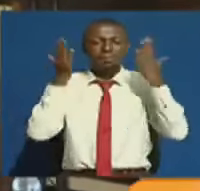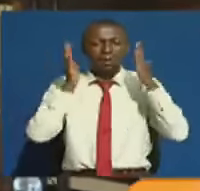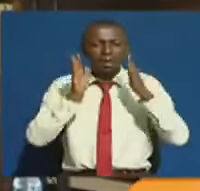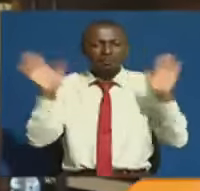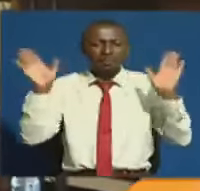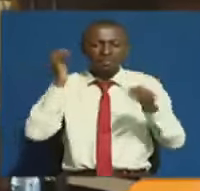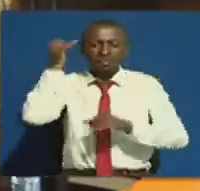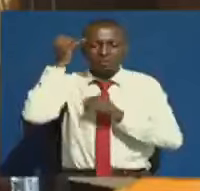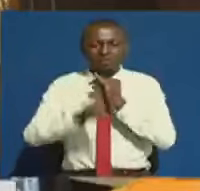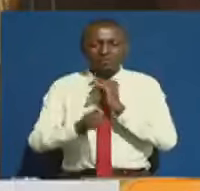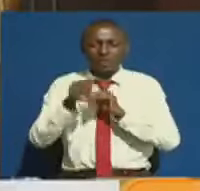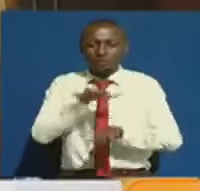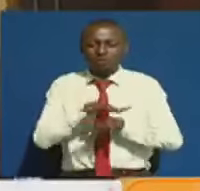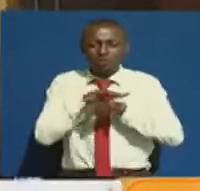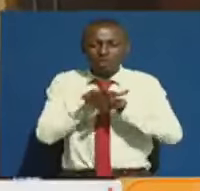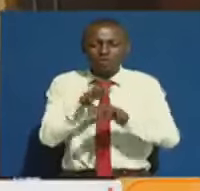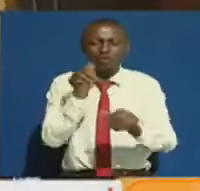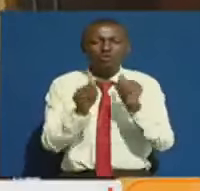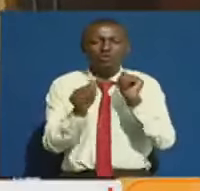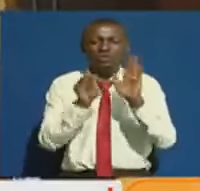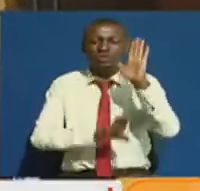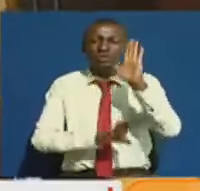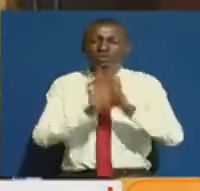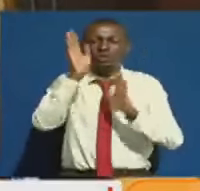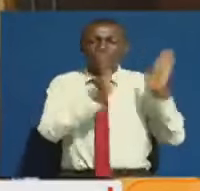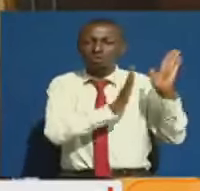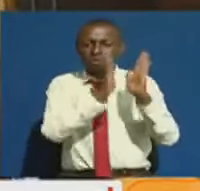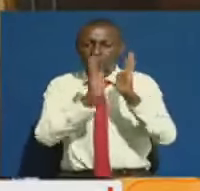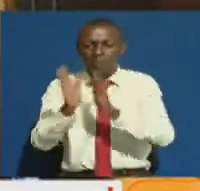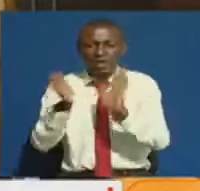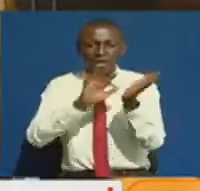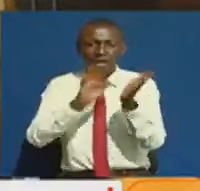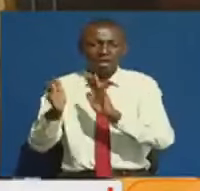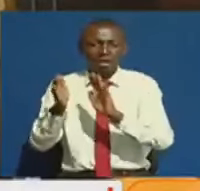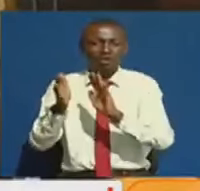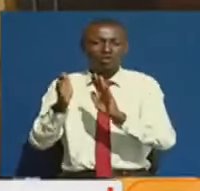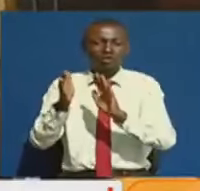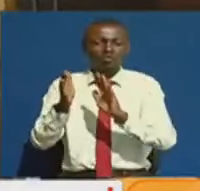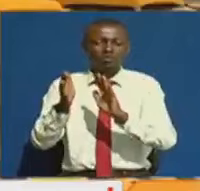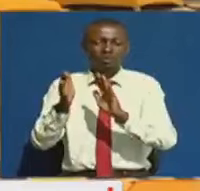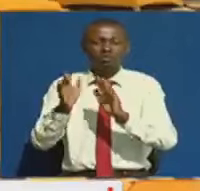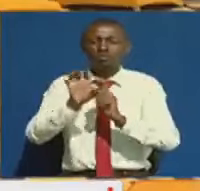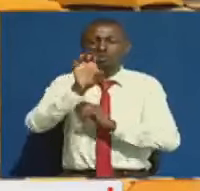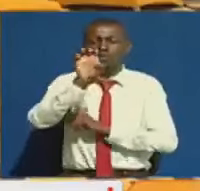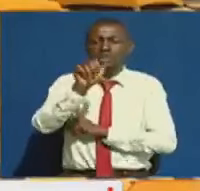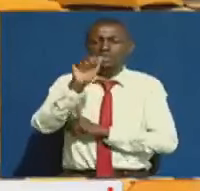integration agenda is to develop the roadmap for implementation of the EAC pillars.